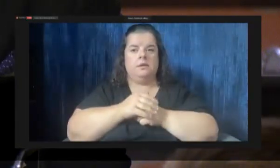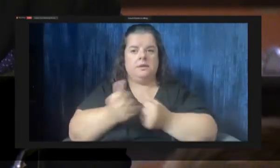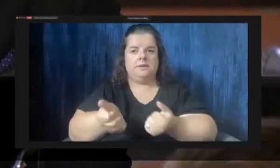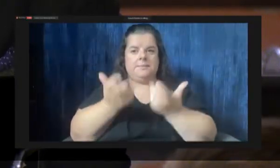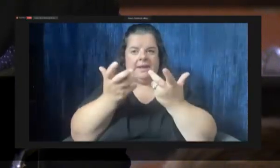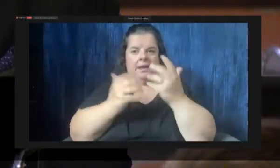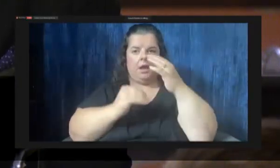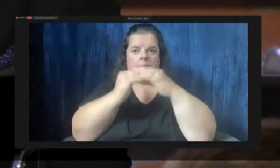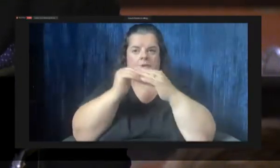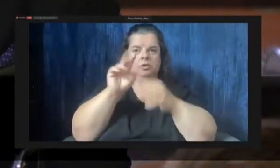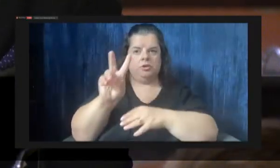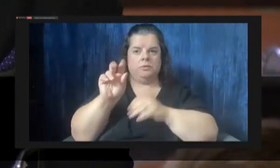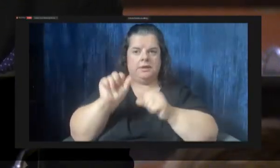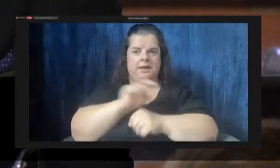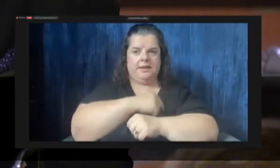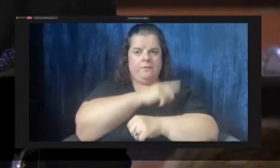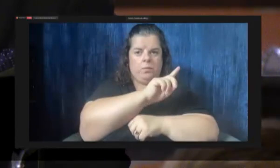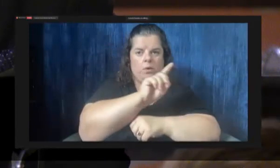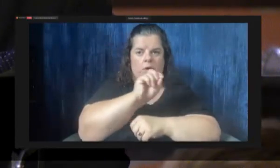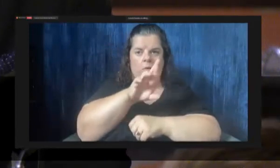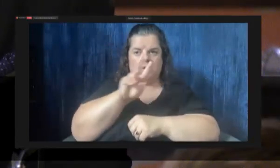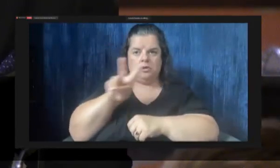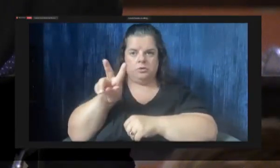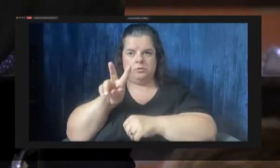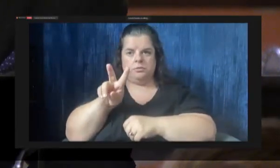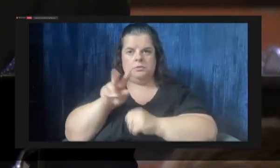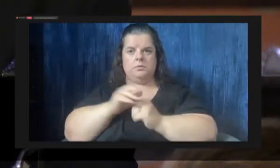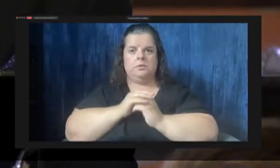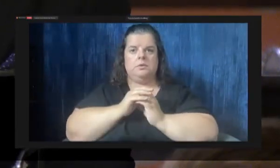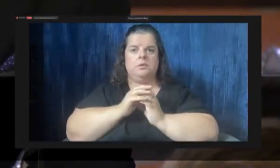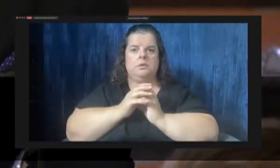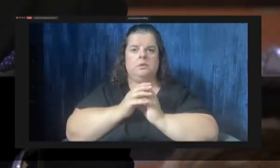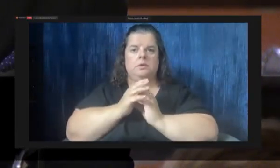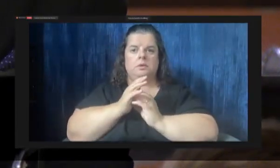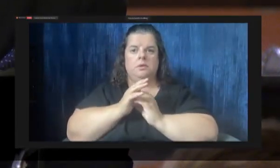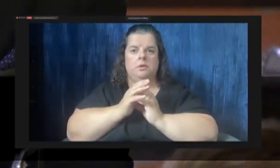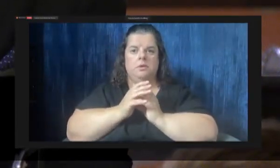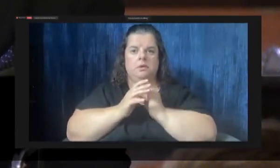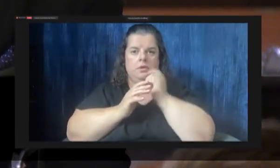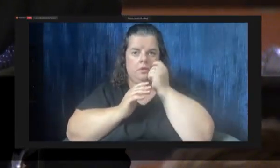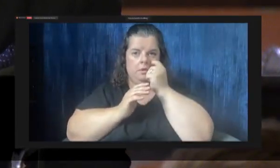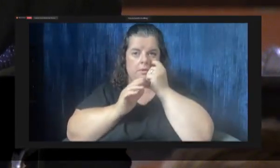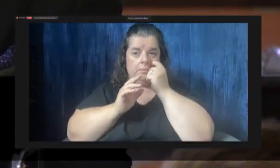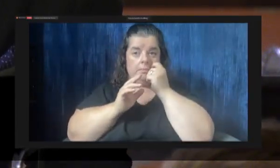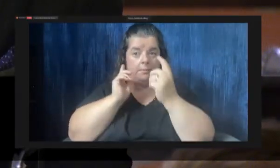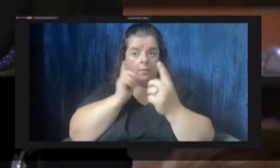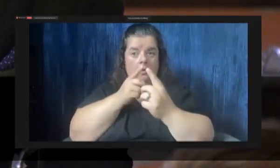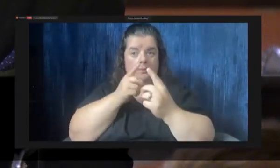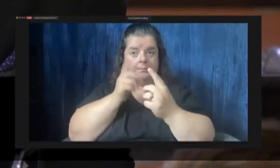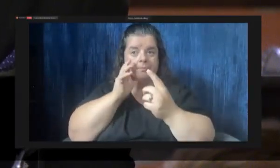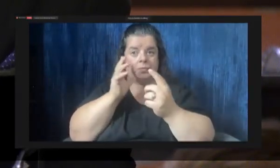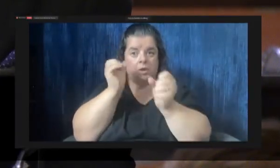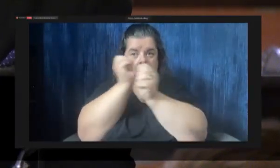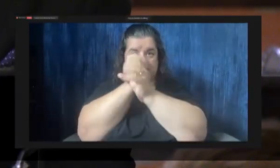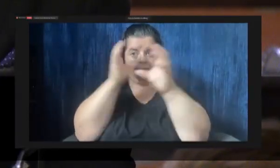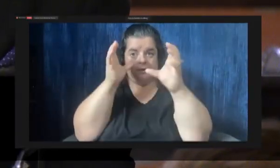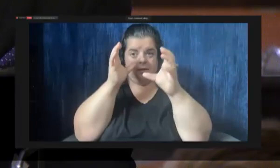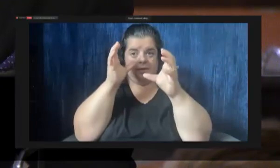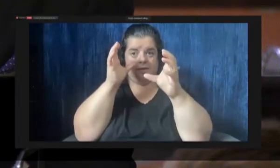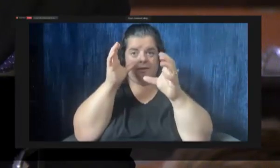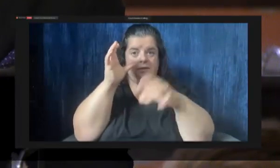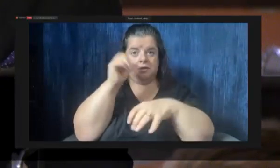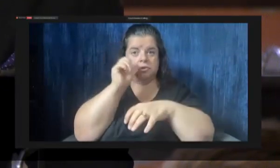right? So they can have one or two, no more than two. My point is, we would anticipate that they will be